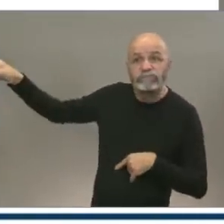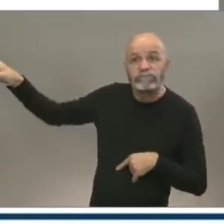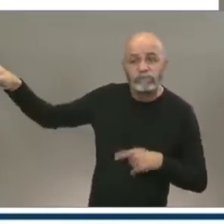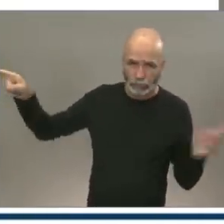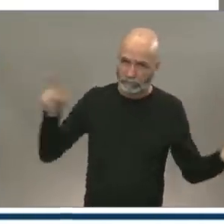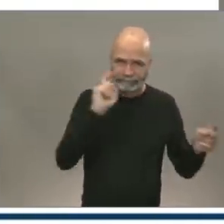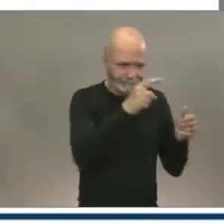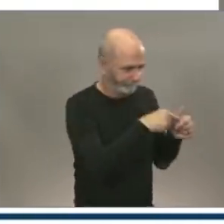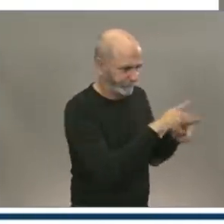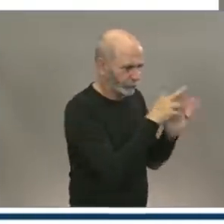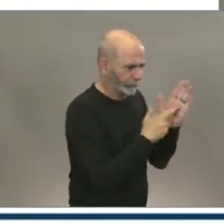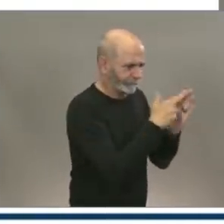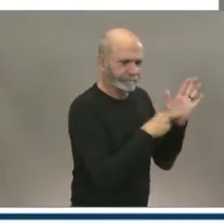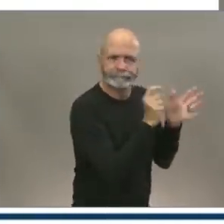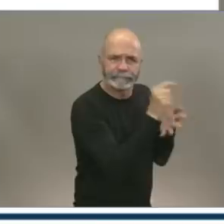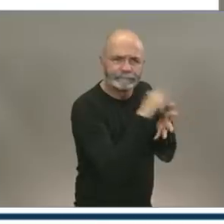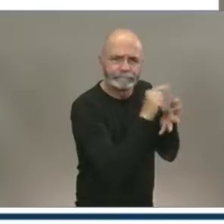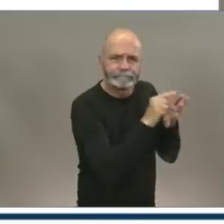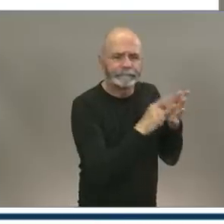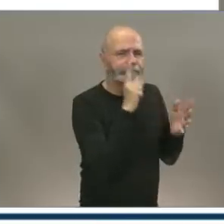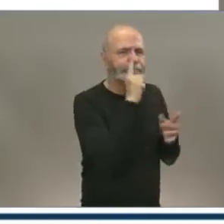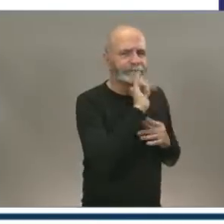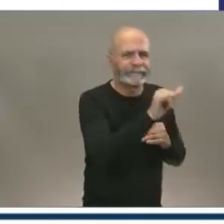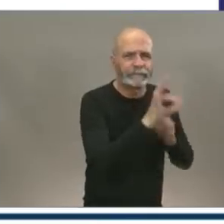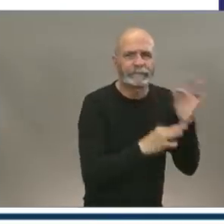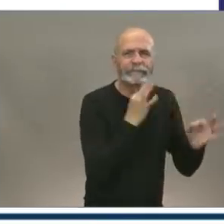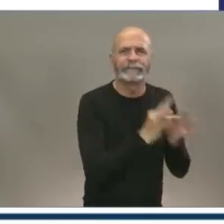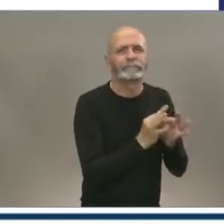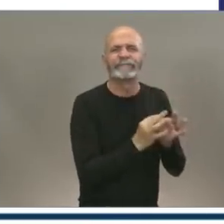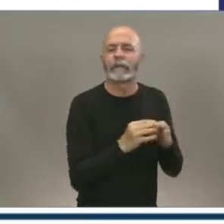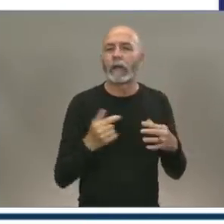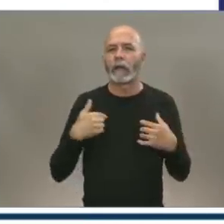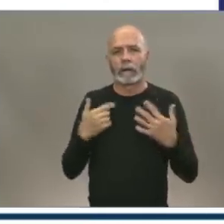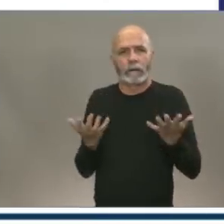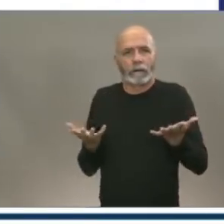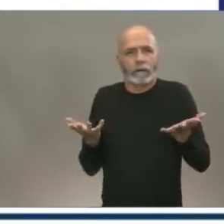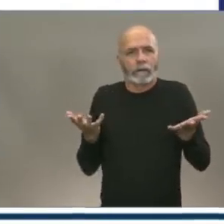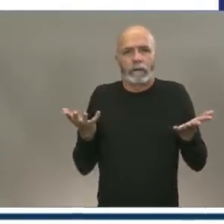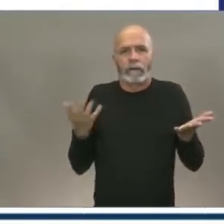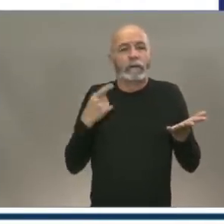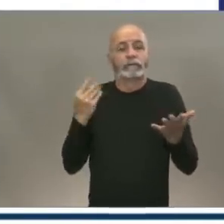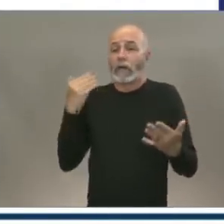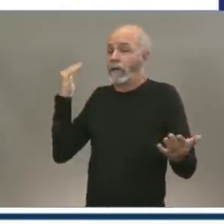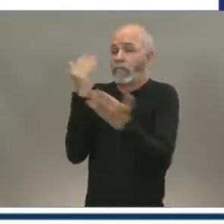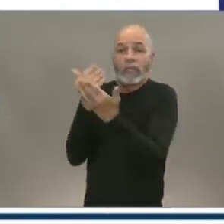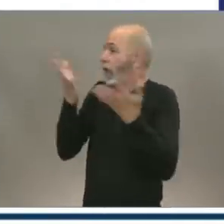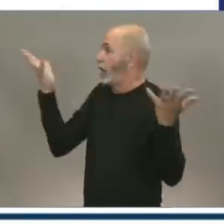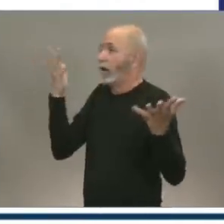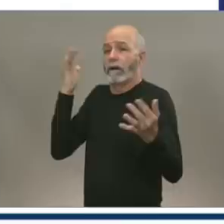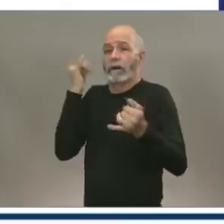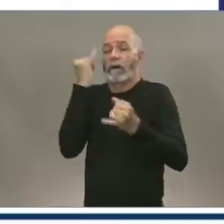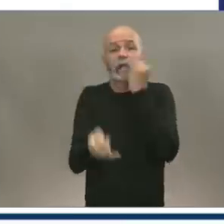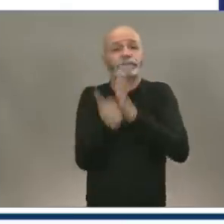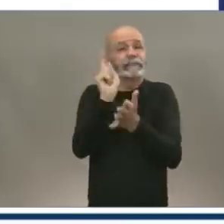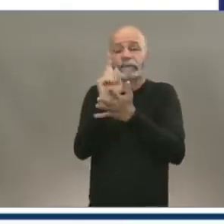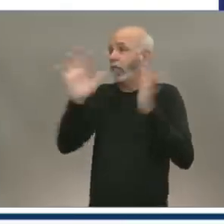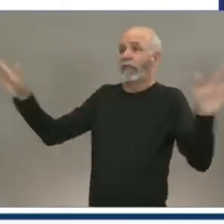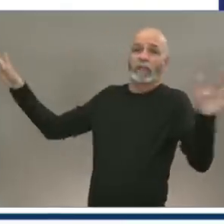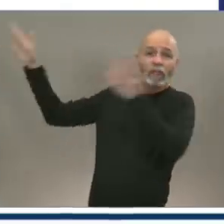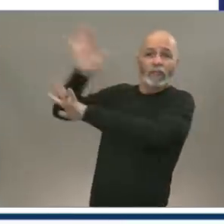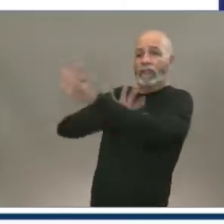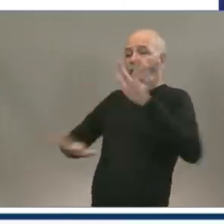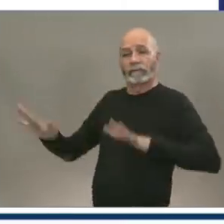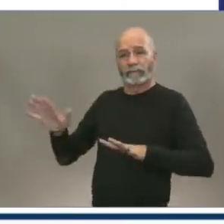in terms of testing, isolation. But isn't that a bit of the cart after the horse? the cart was after the horse as soon as they had that event